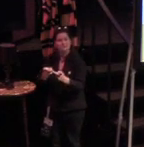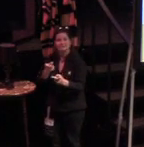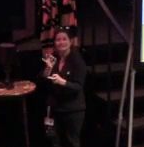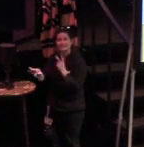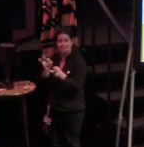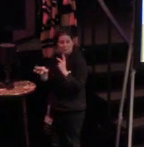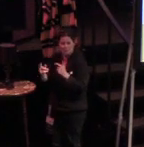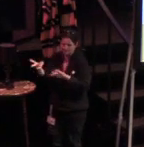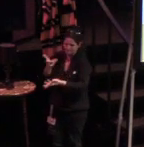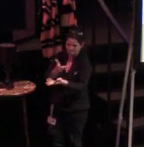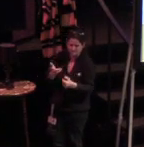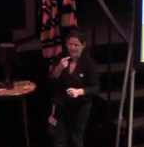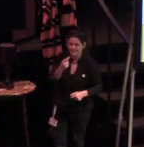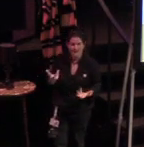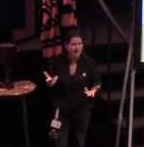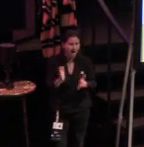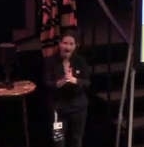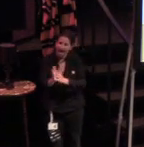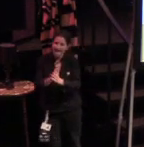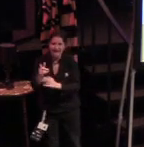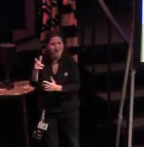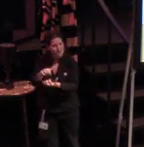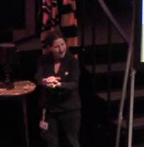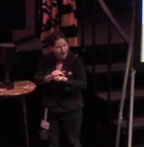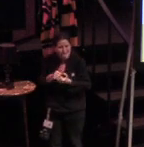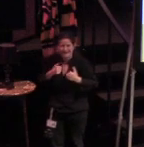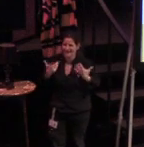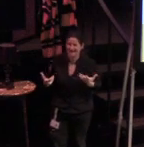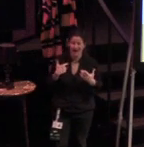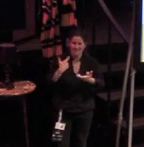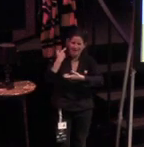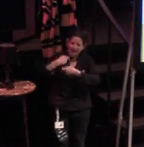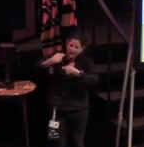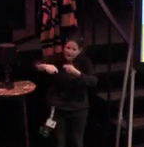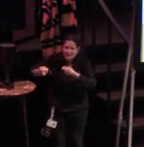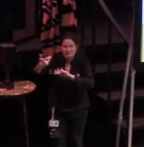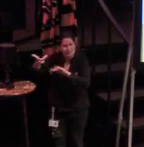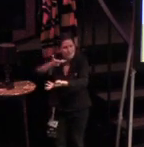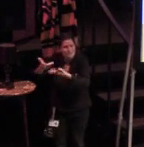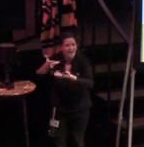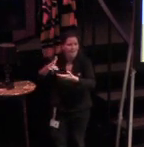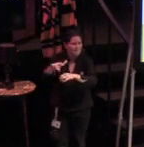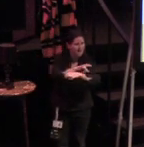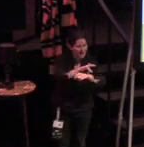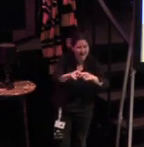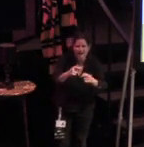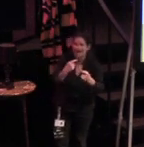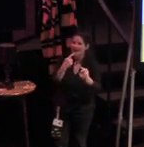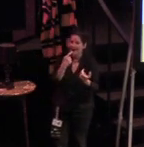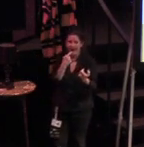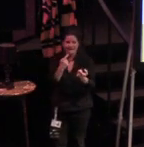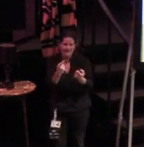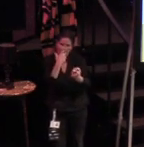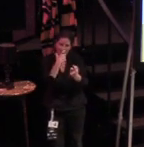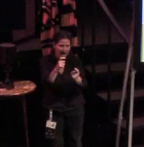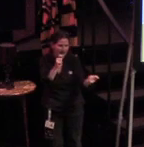I mean obviously you're gonna hire me but anyway I talked about the place I know and I really went to town and I told them things they could adapt I told